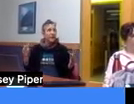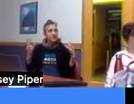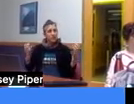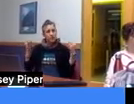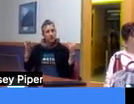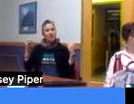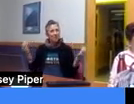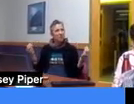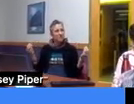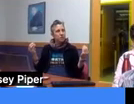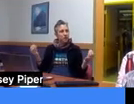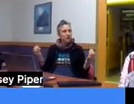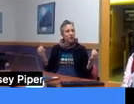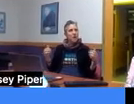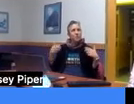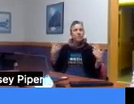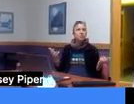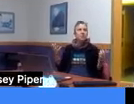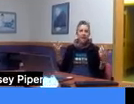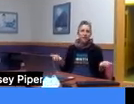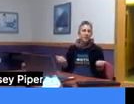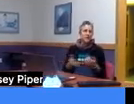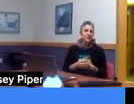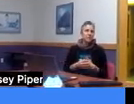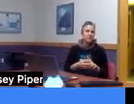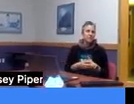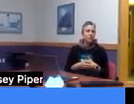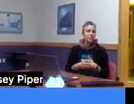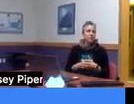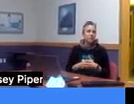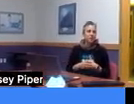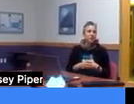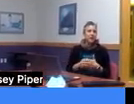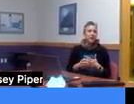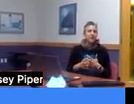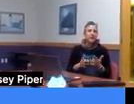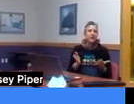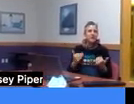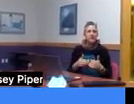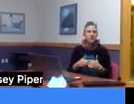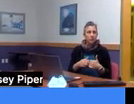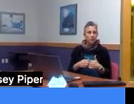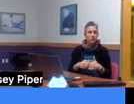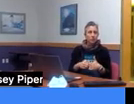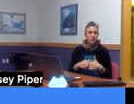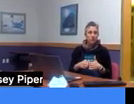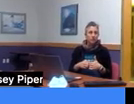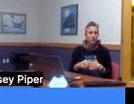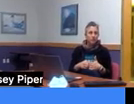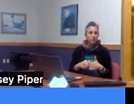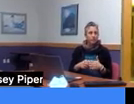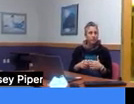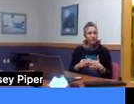you know? And so in that sort of same way, we assume that everyone comes with some form of trauma. And I think in particular, when we're working